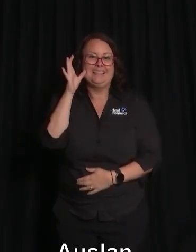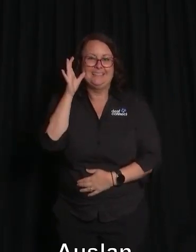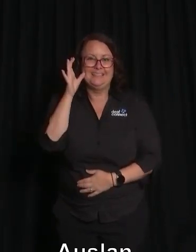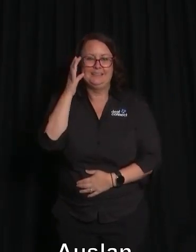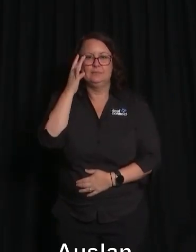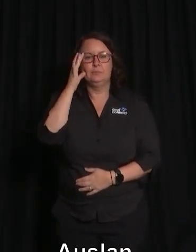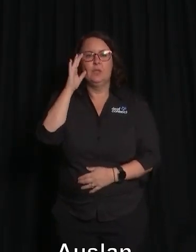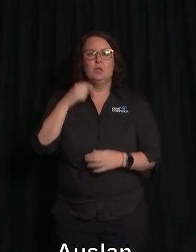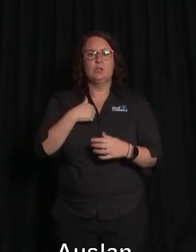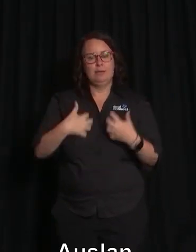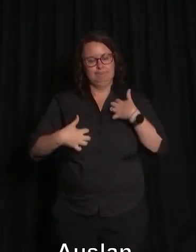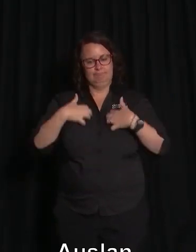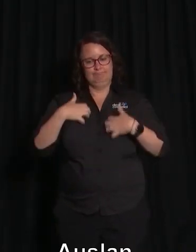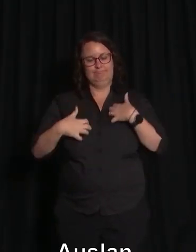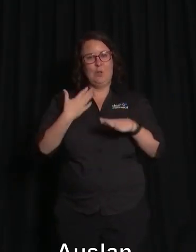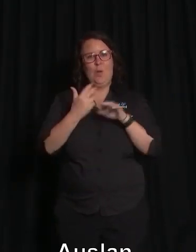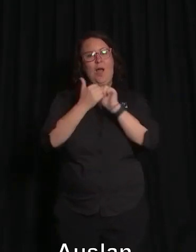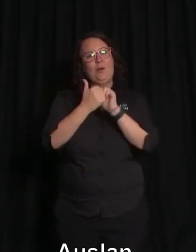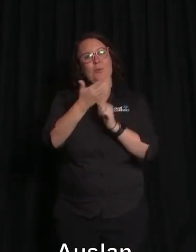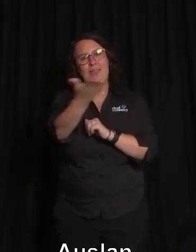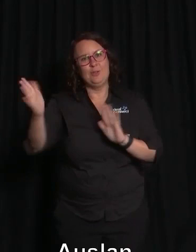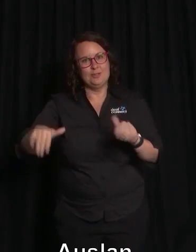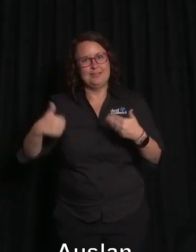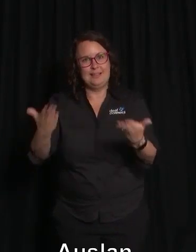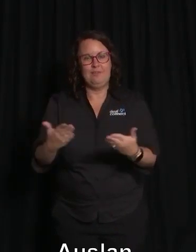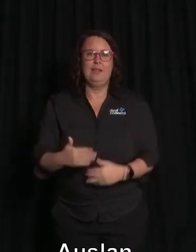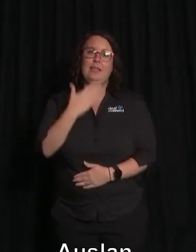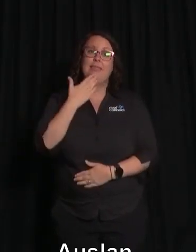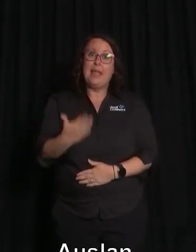continue working with you to deliver them. Thank you so much for having